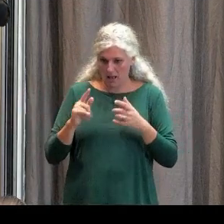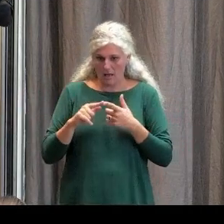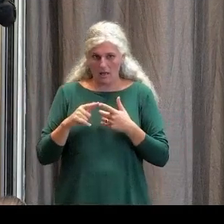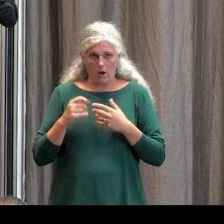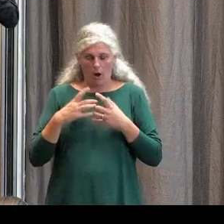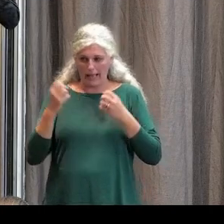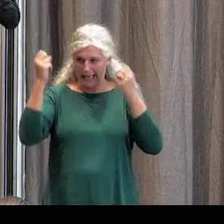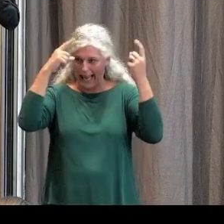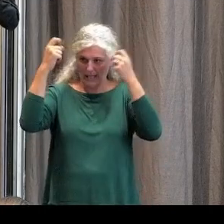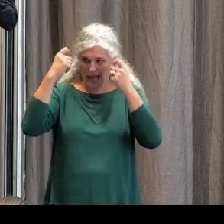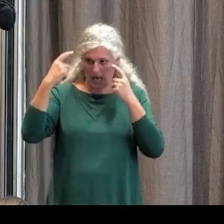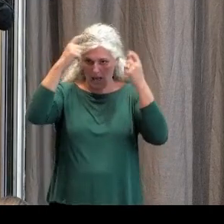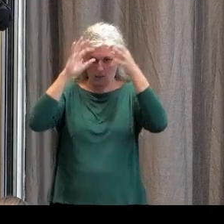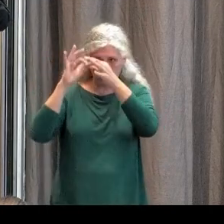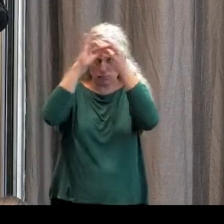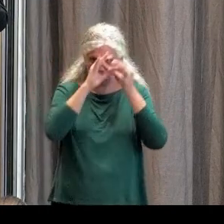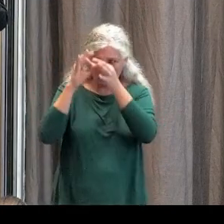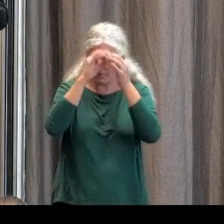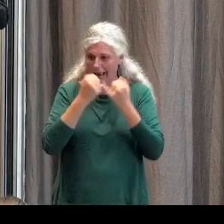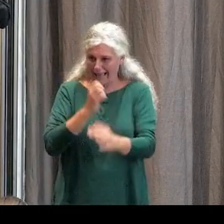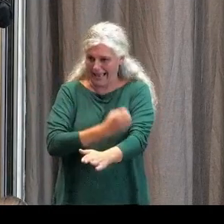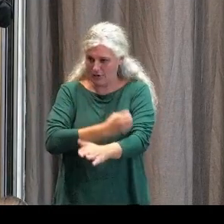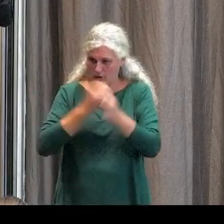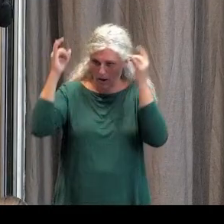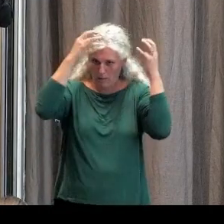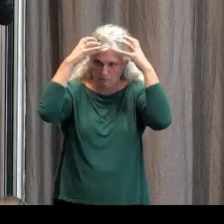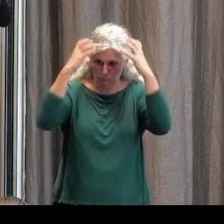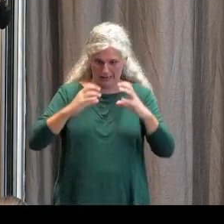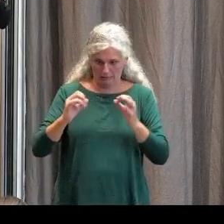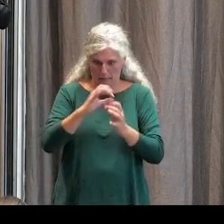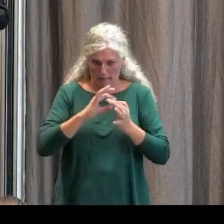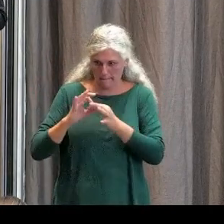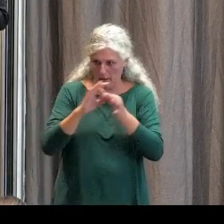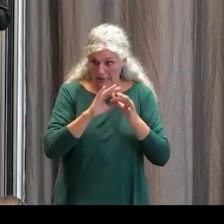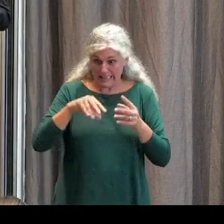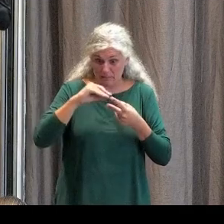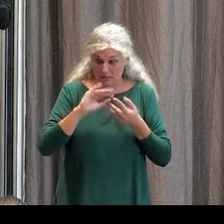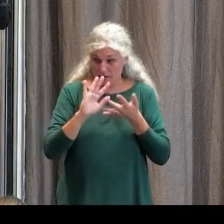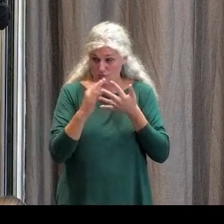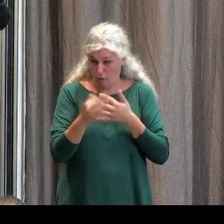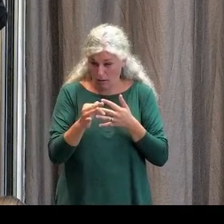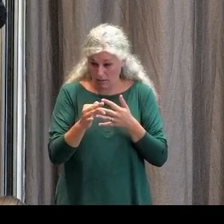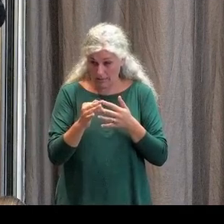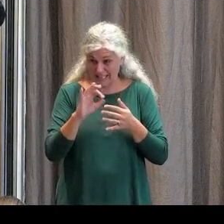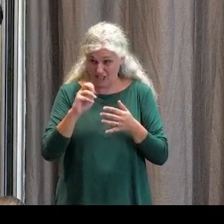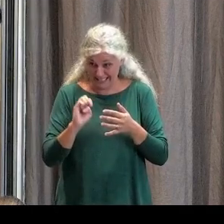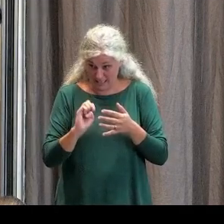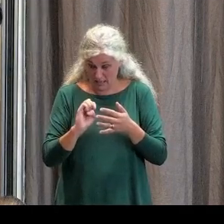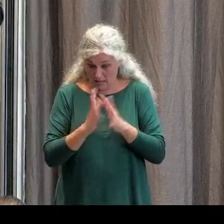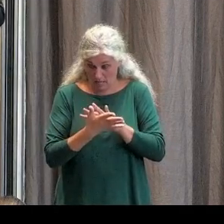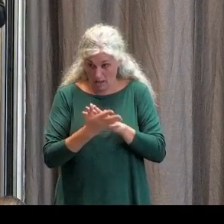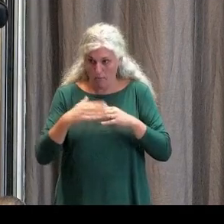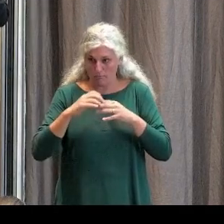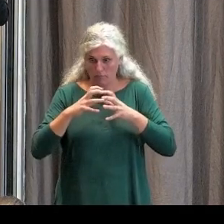right? And they send signals by a little bit like electricity. This particular gene mutation makes them too